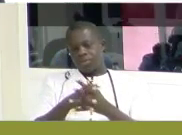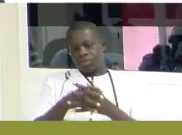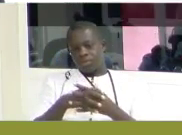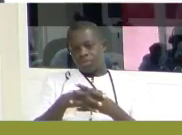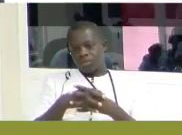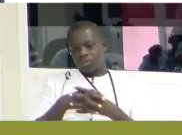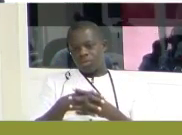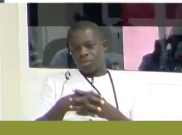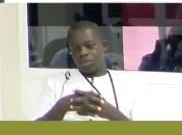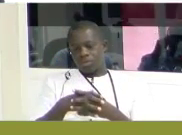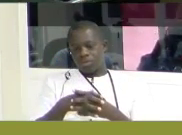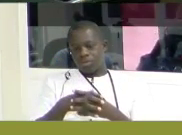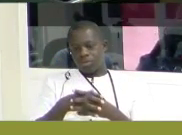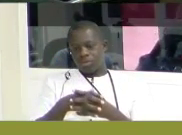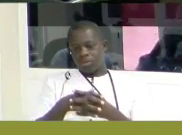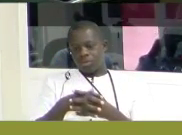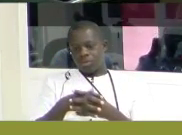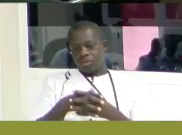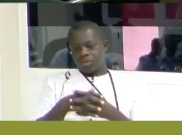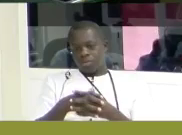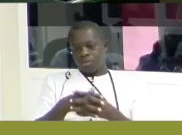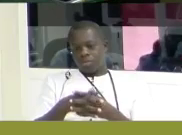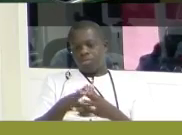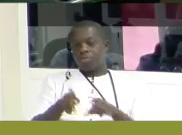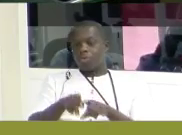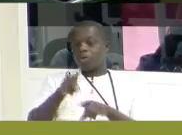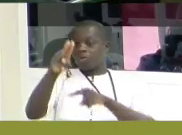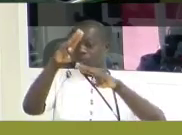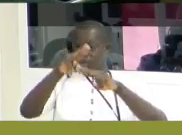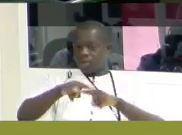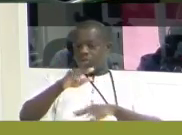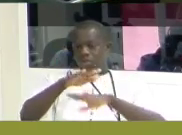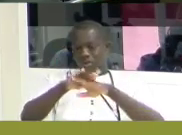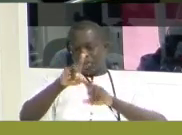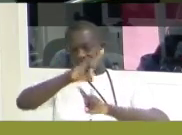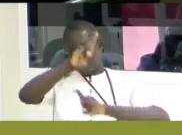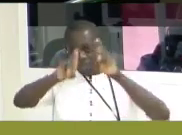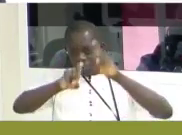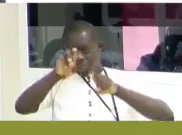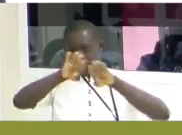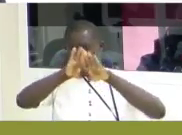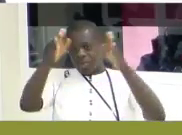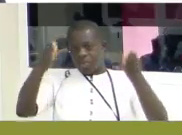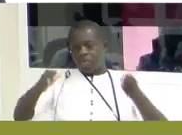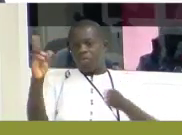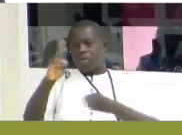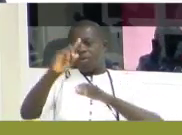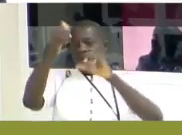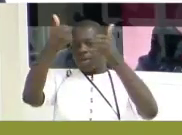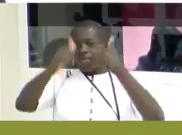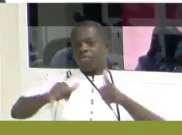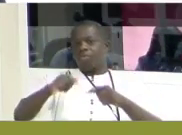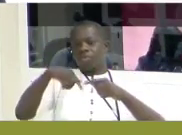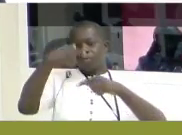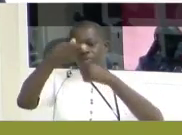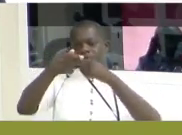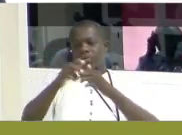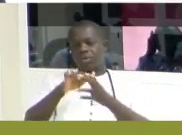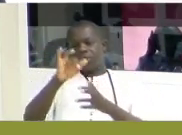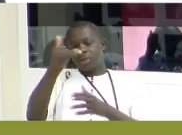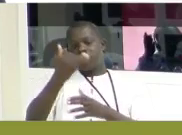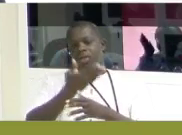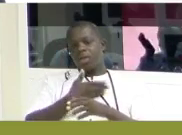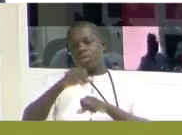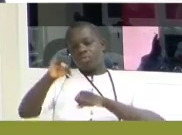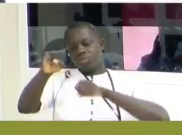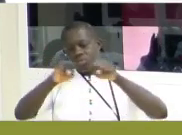sat, you know, on that panel, and what happened next? Yes, there was this push and pull that I